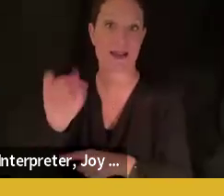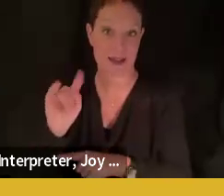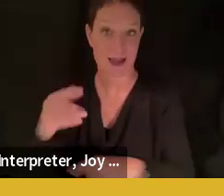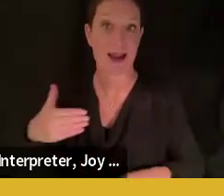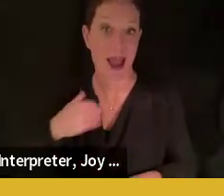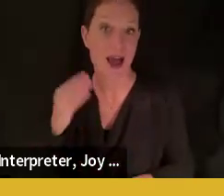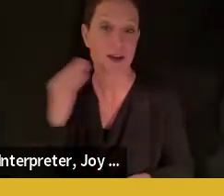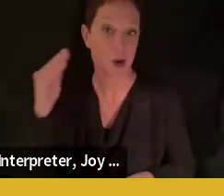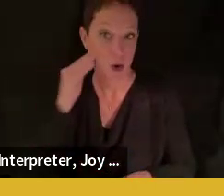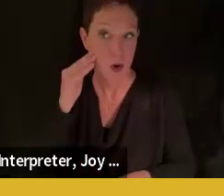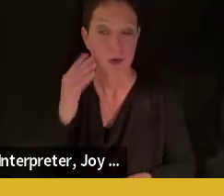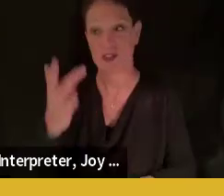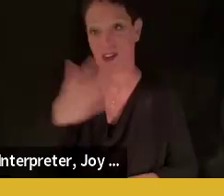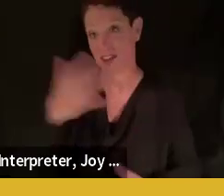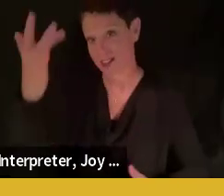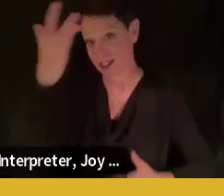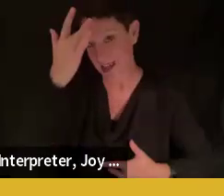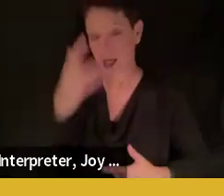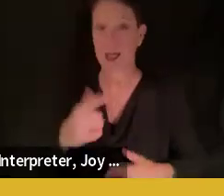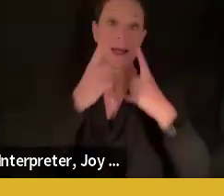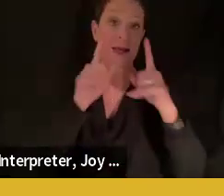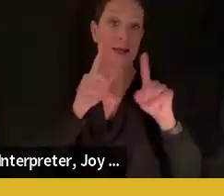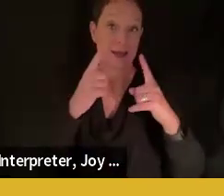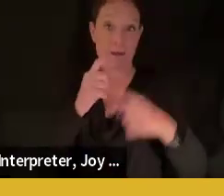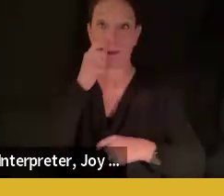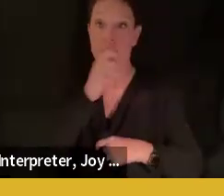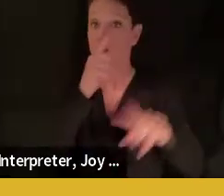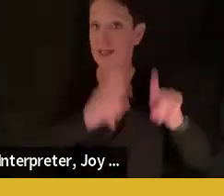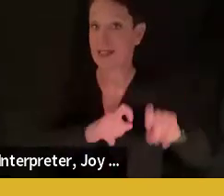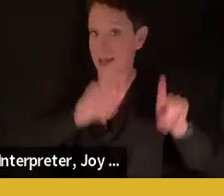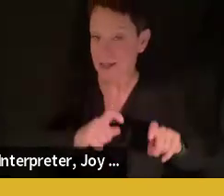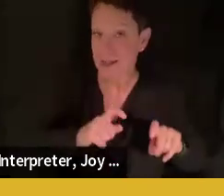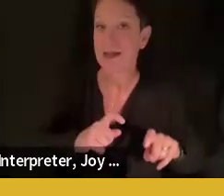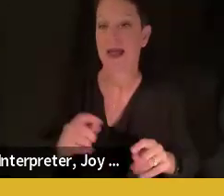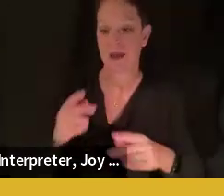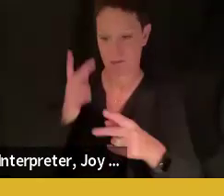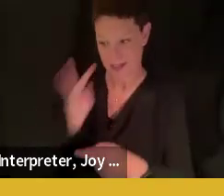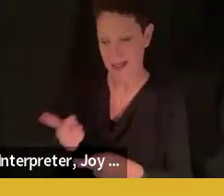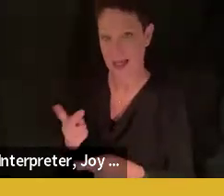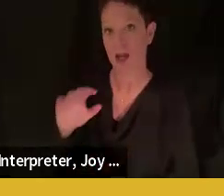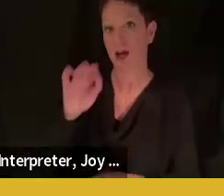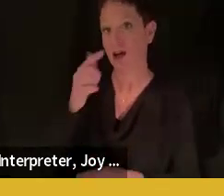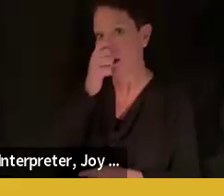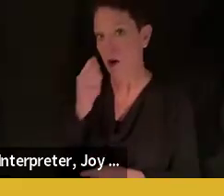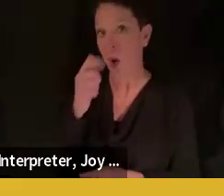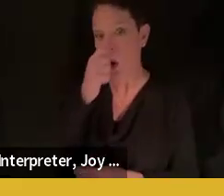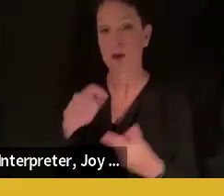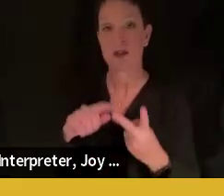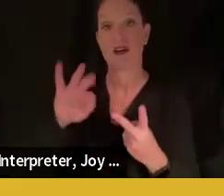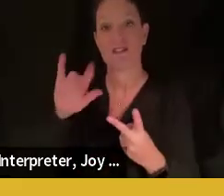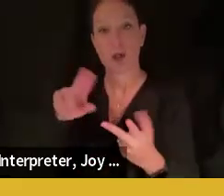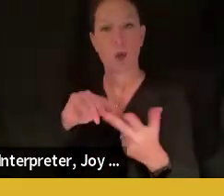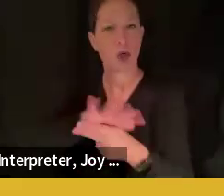home so that she can know if she's sick with the cold or with the flu, cold, or COVID, and then she can talk with her